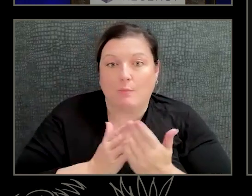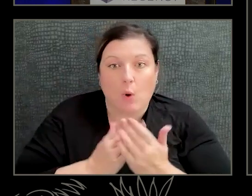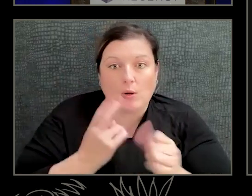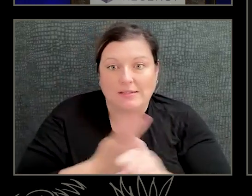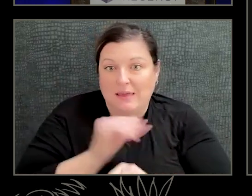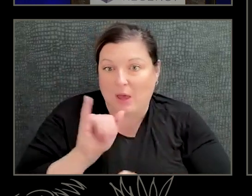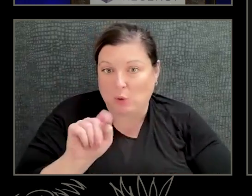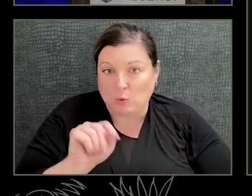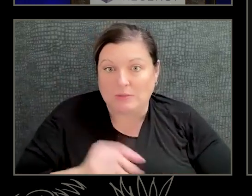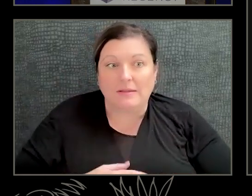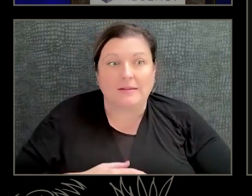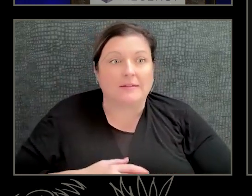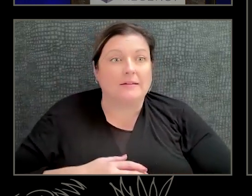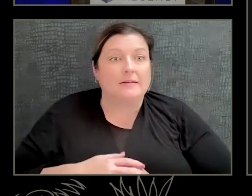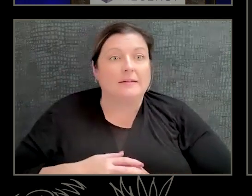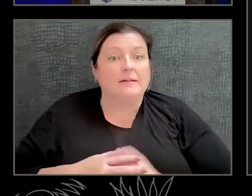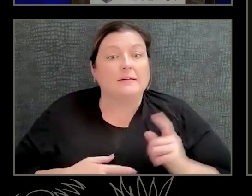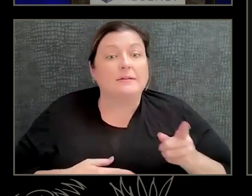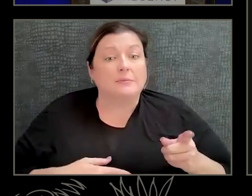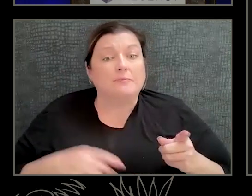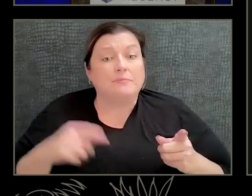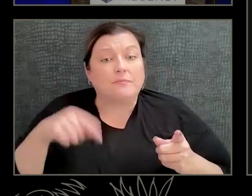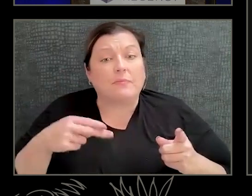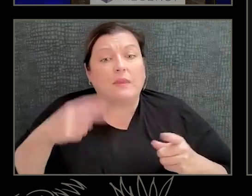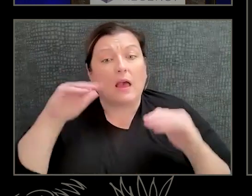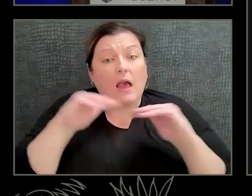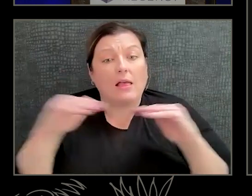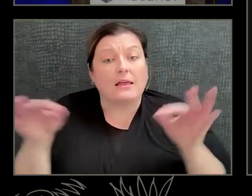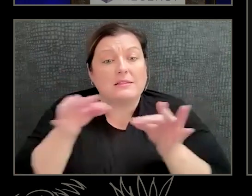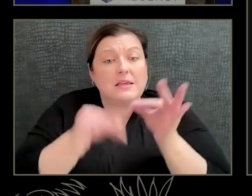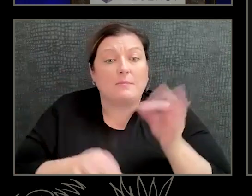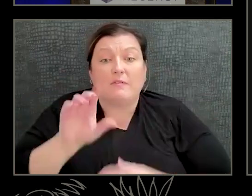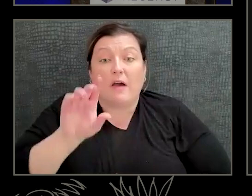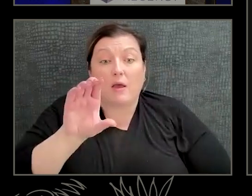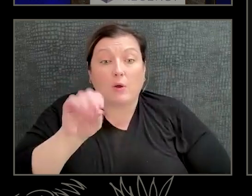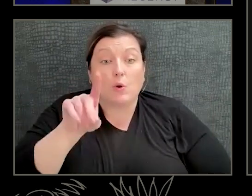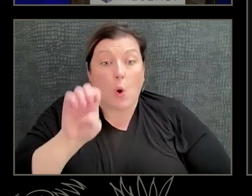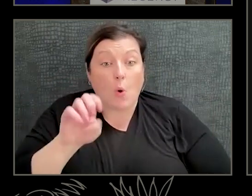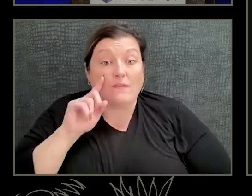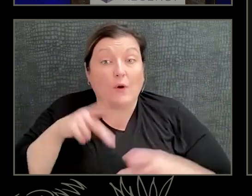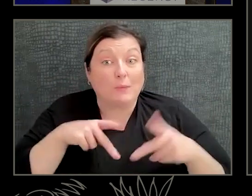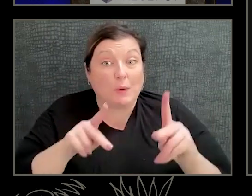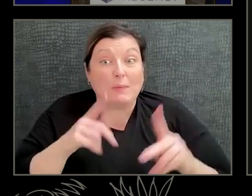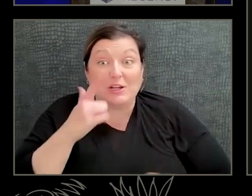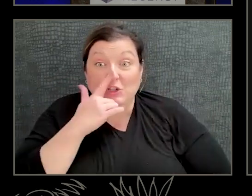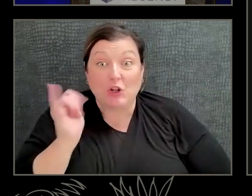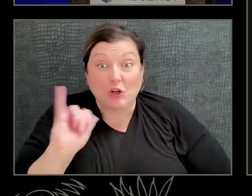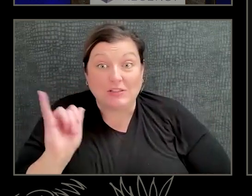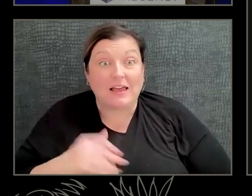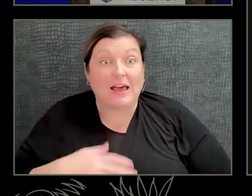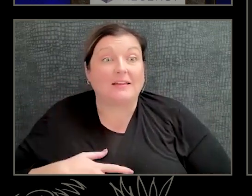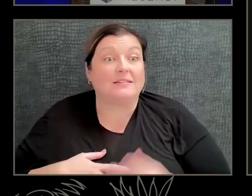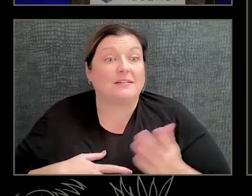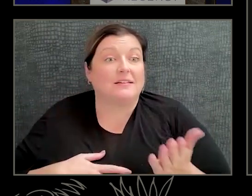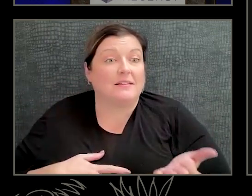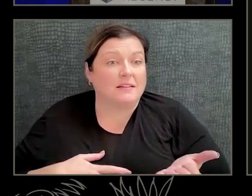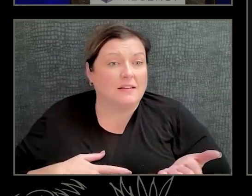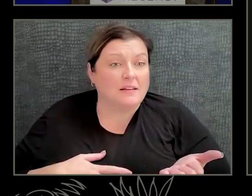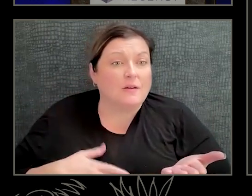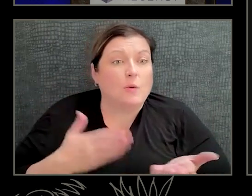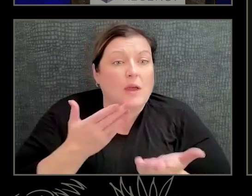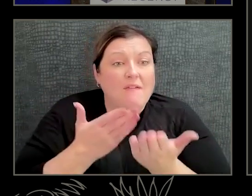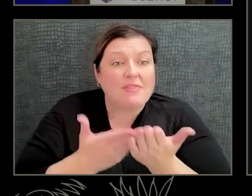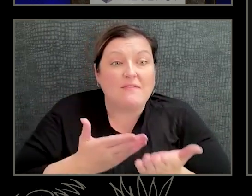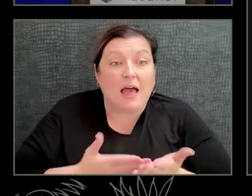This is what a high-level simplified code for the use permission hook looks like. We have the validate permission function here, which